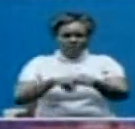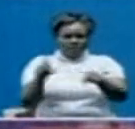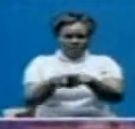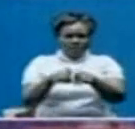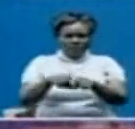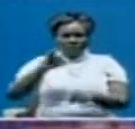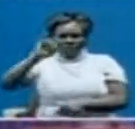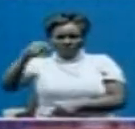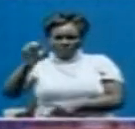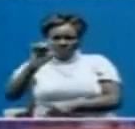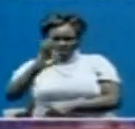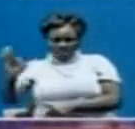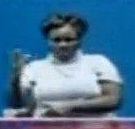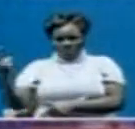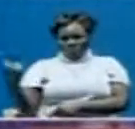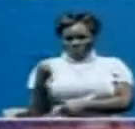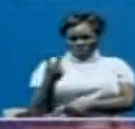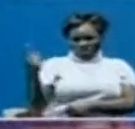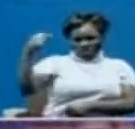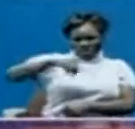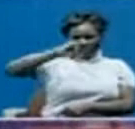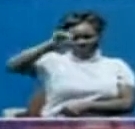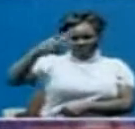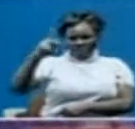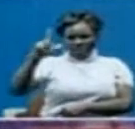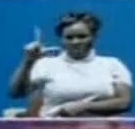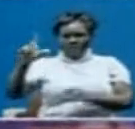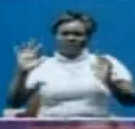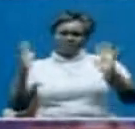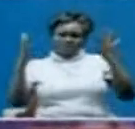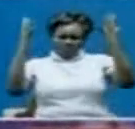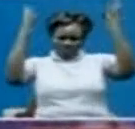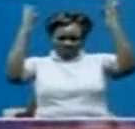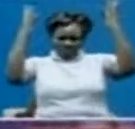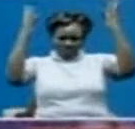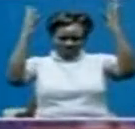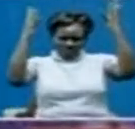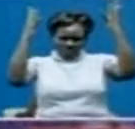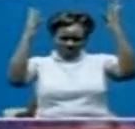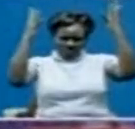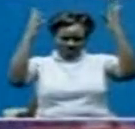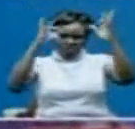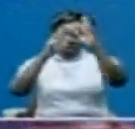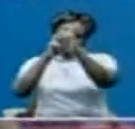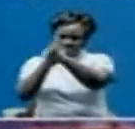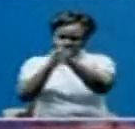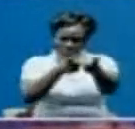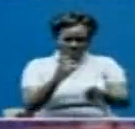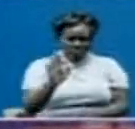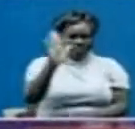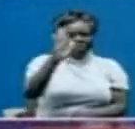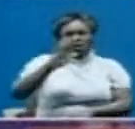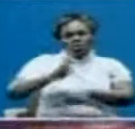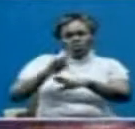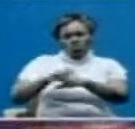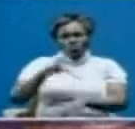Jeff Mathenge. And they're here on JKL to celebrate their winnings. Gentlemen, good to see